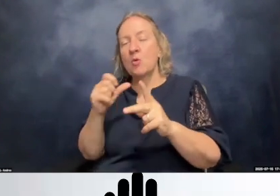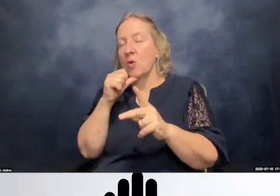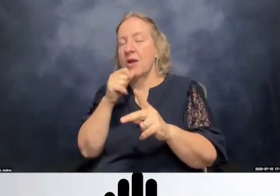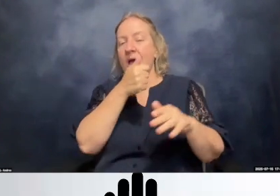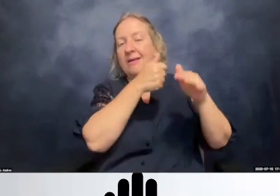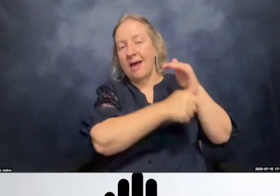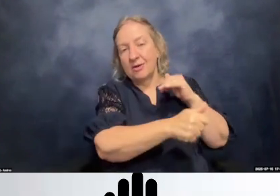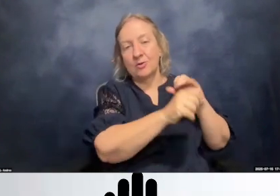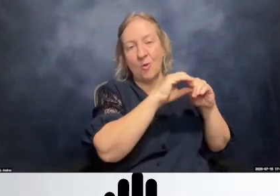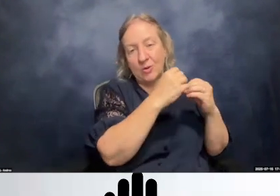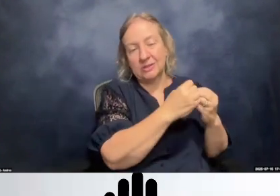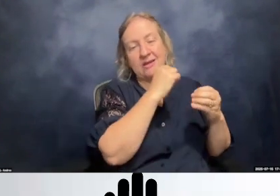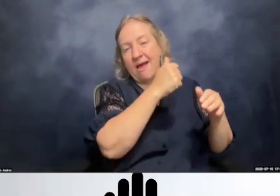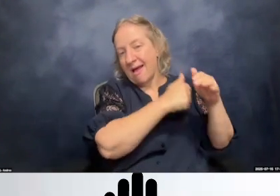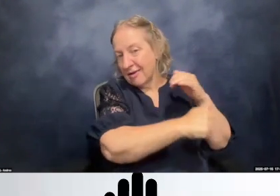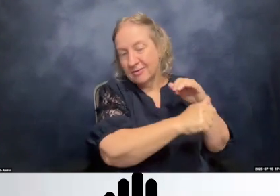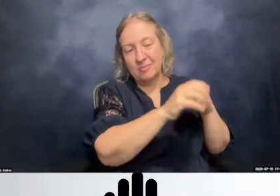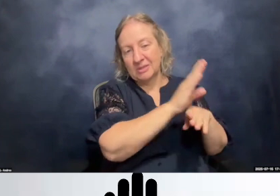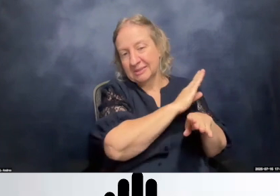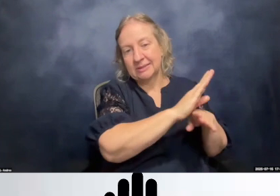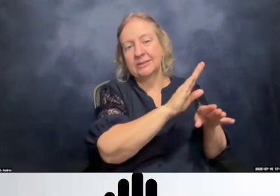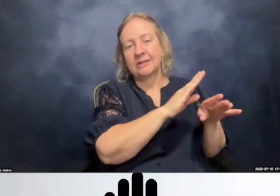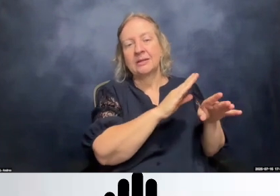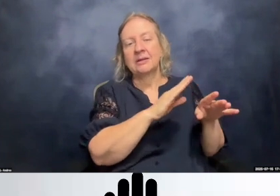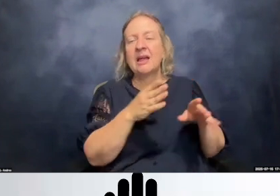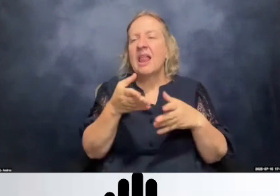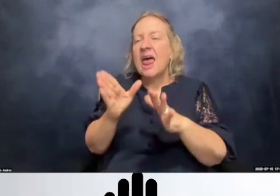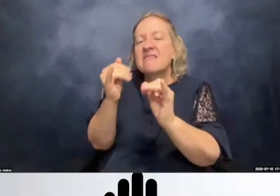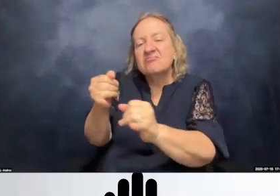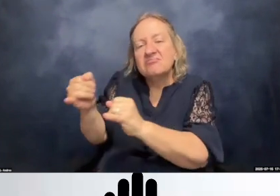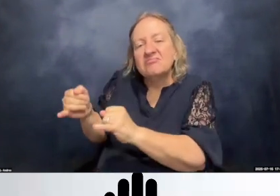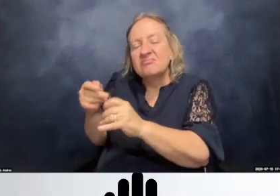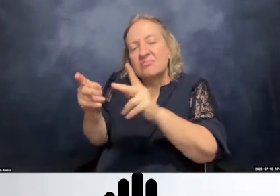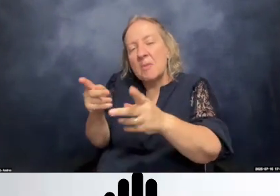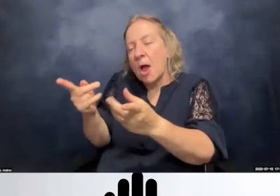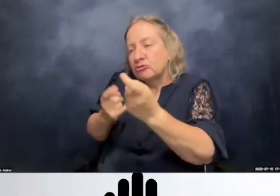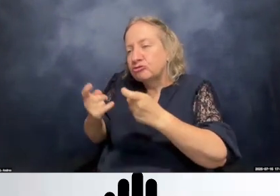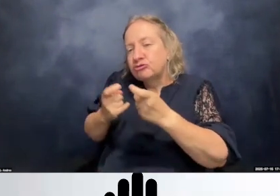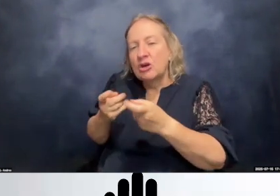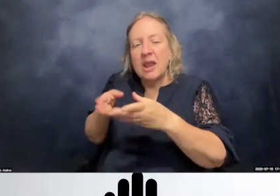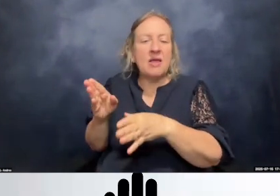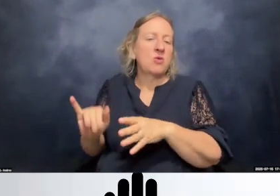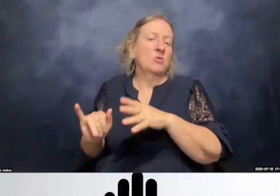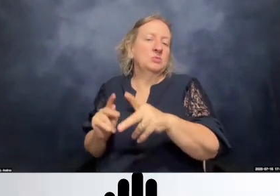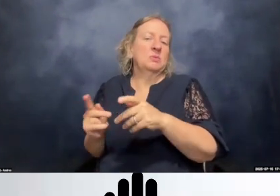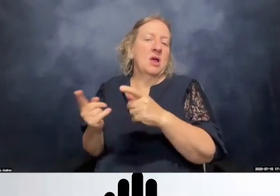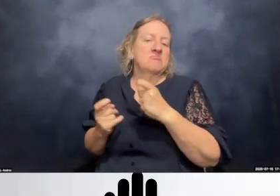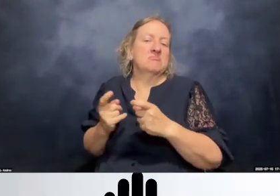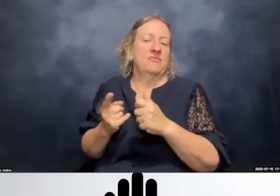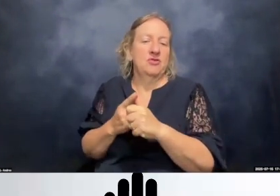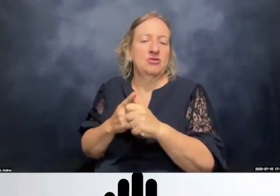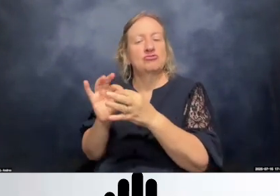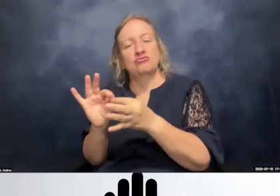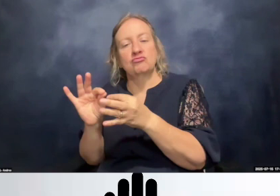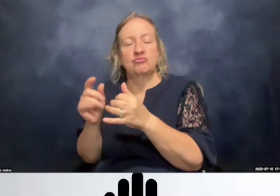to share their thoughts, comments, and ask questions. Please make space to allow them to speak first, if at all possible. So now,